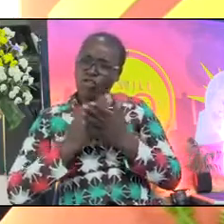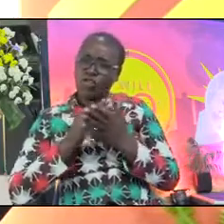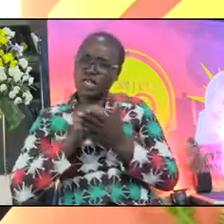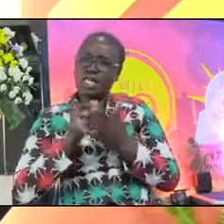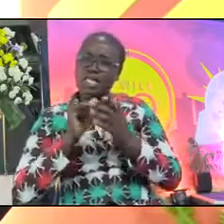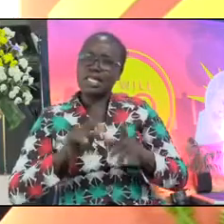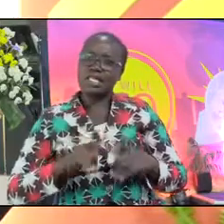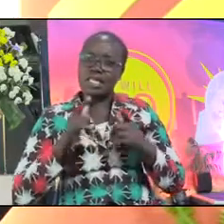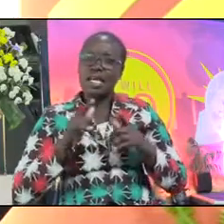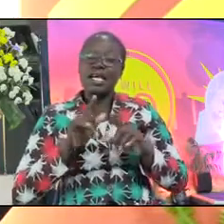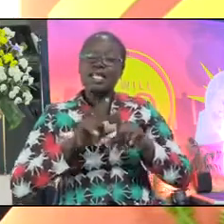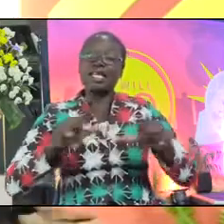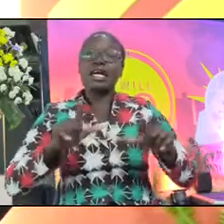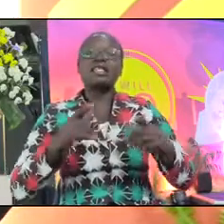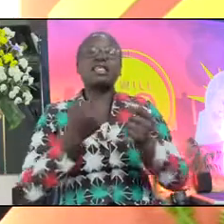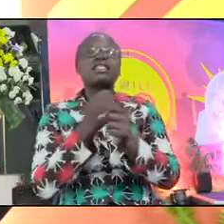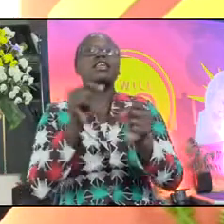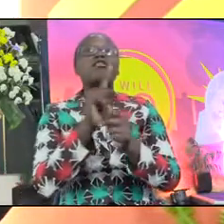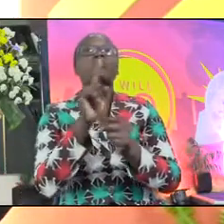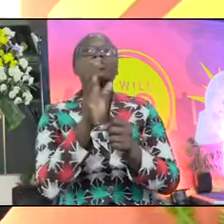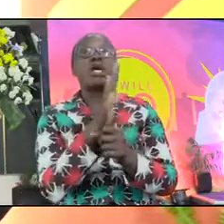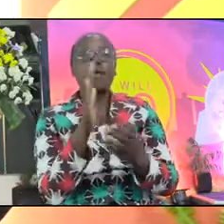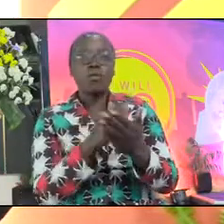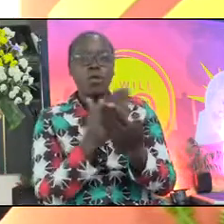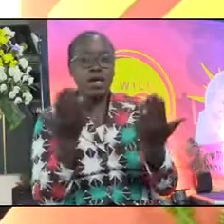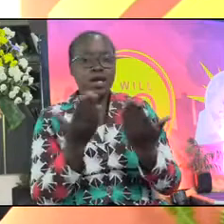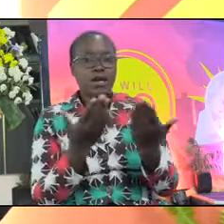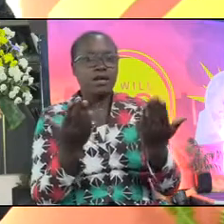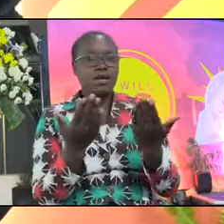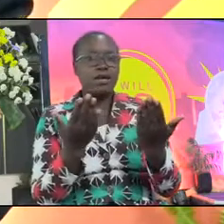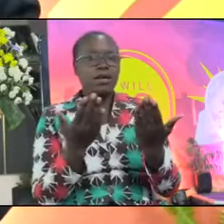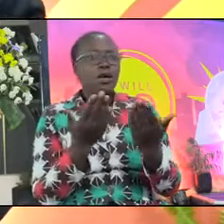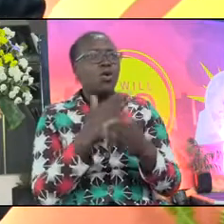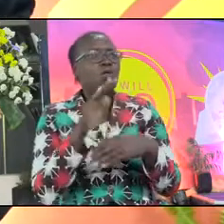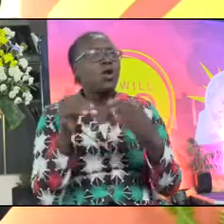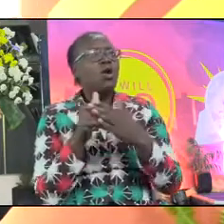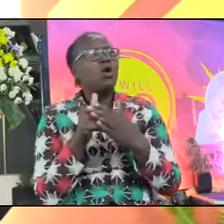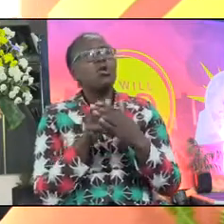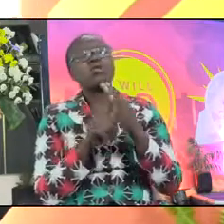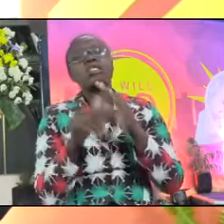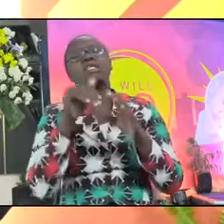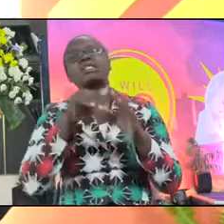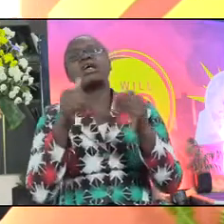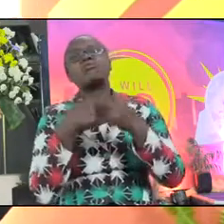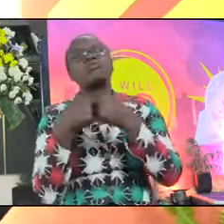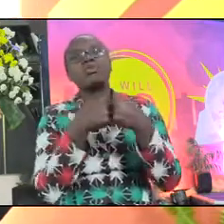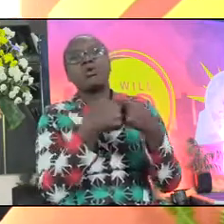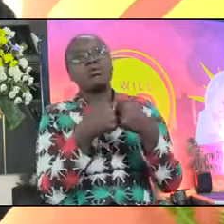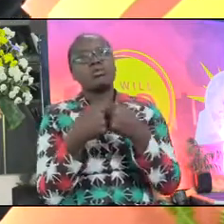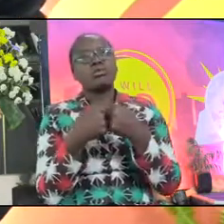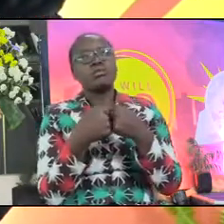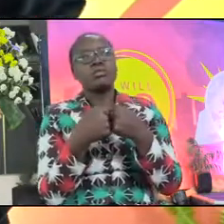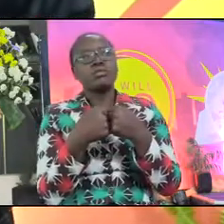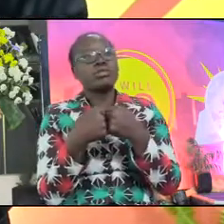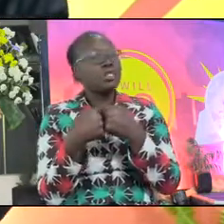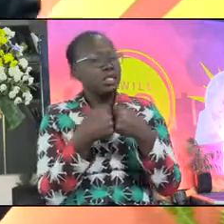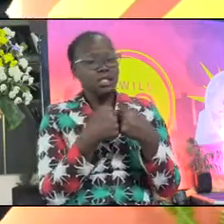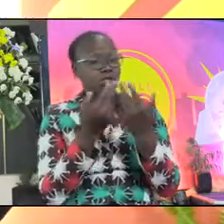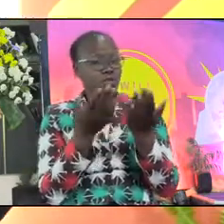there's land of safety somewhere? Well, that's the story. That's the